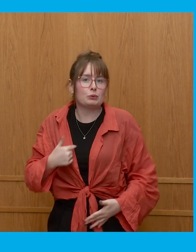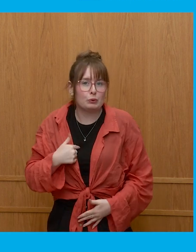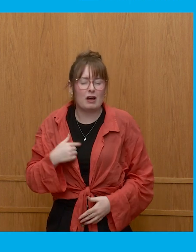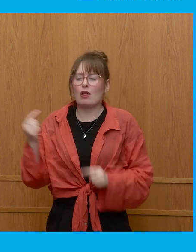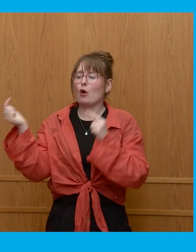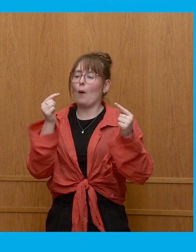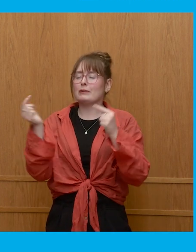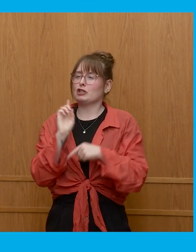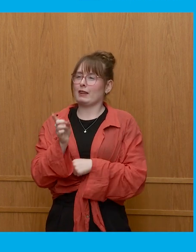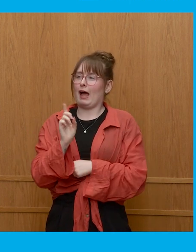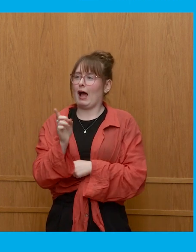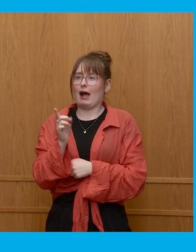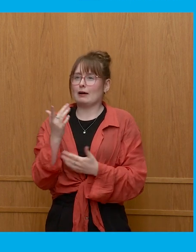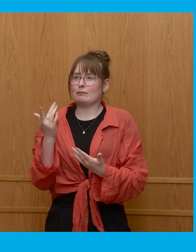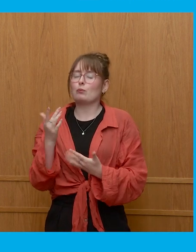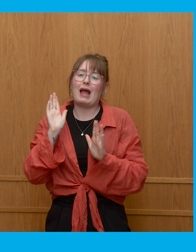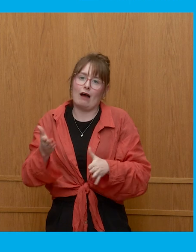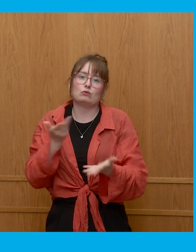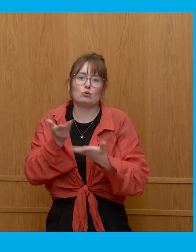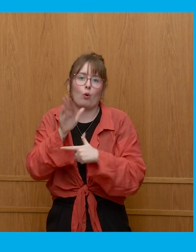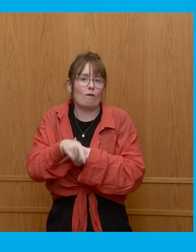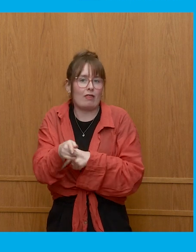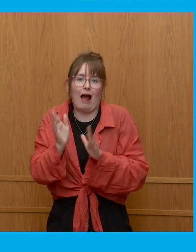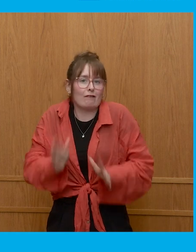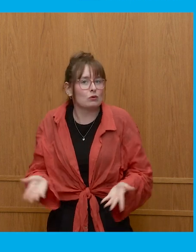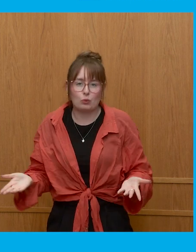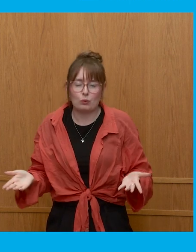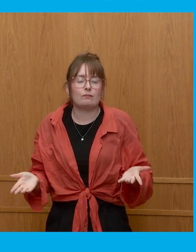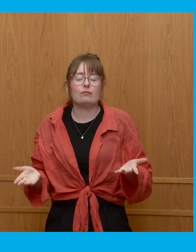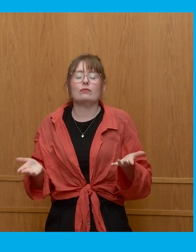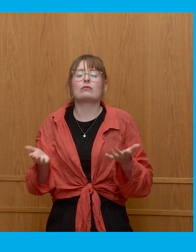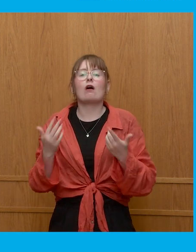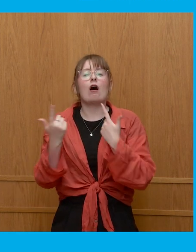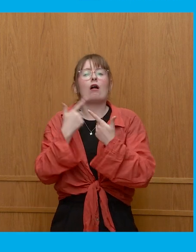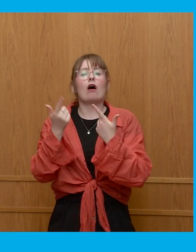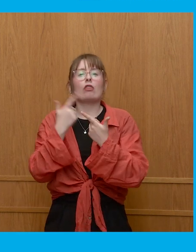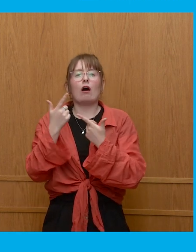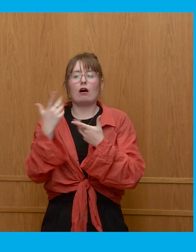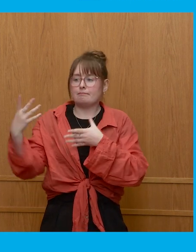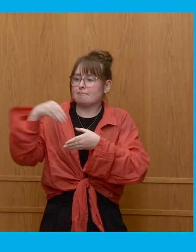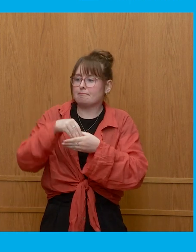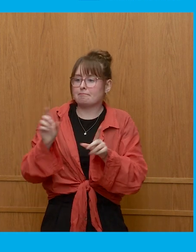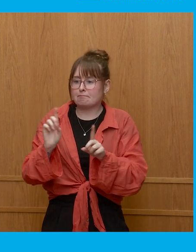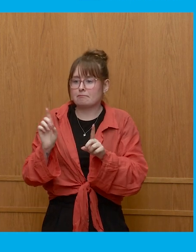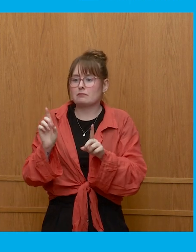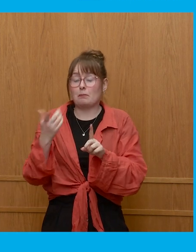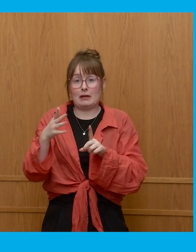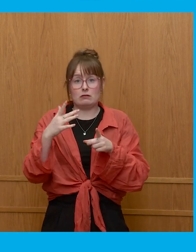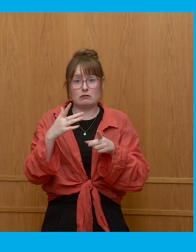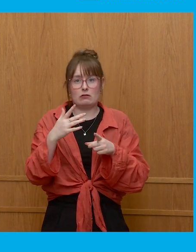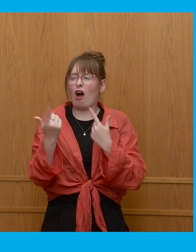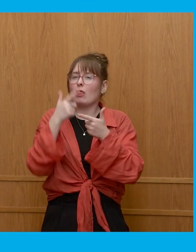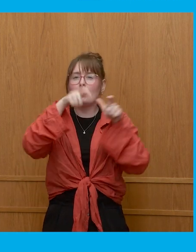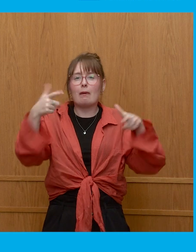competition is also something we should talk about. The other entrants created a building, a kind